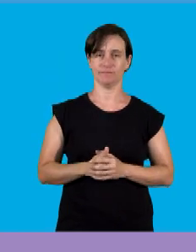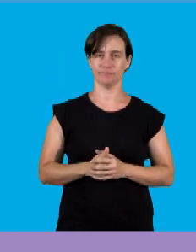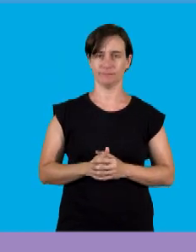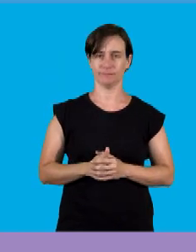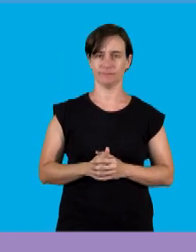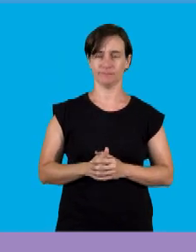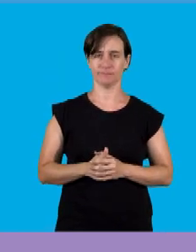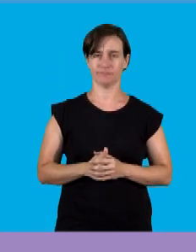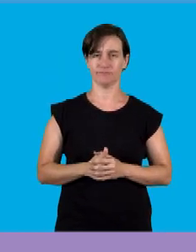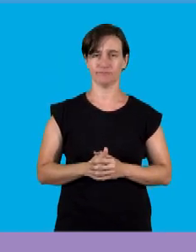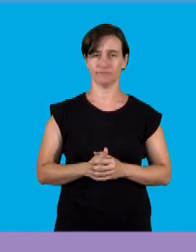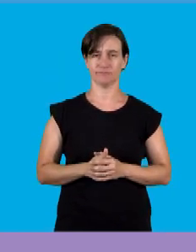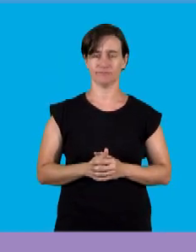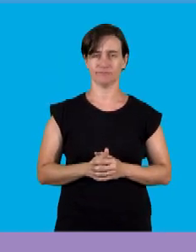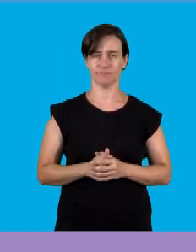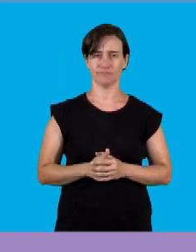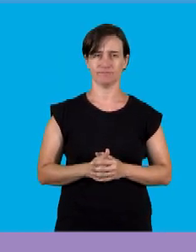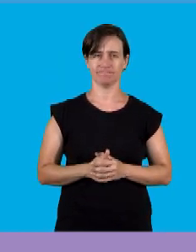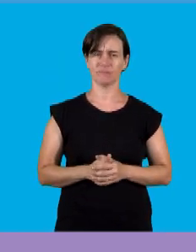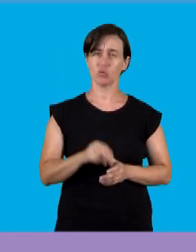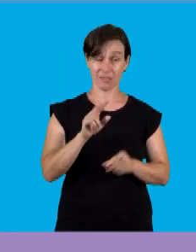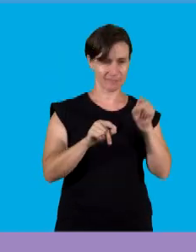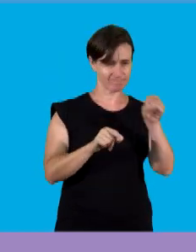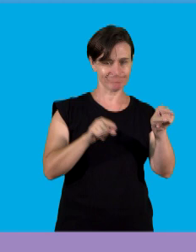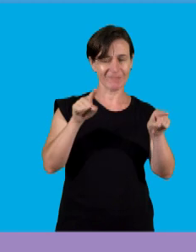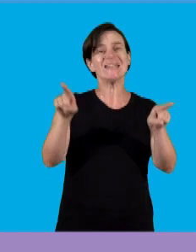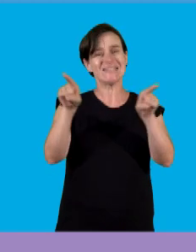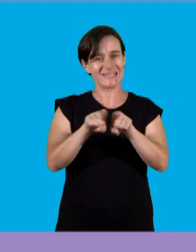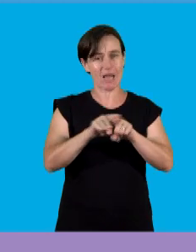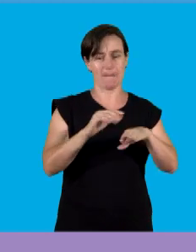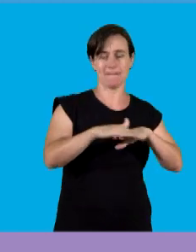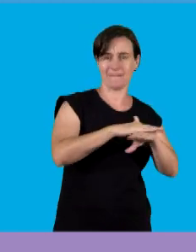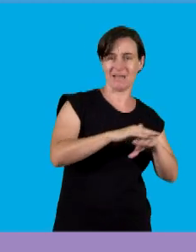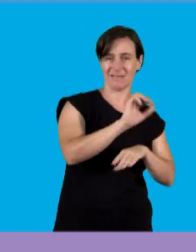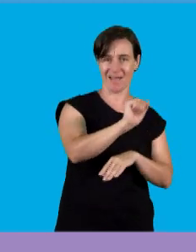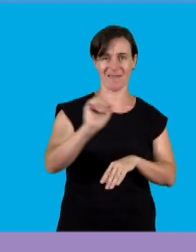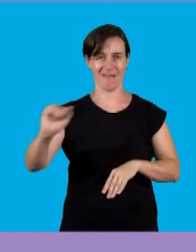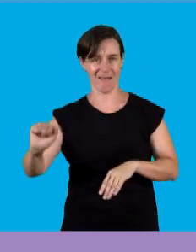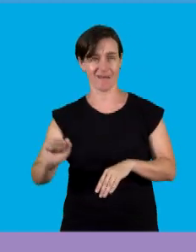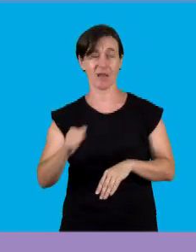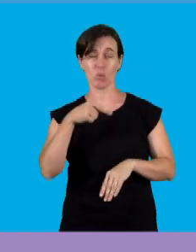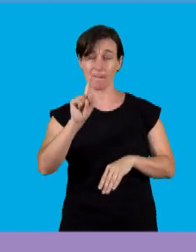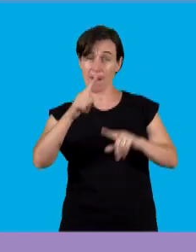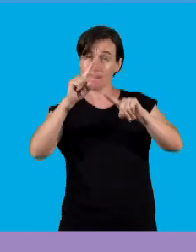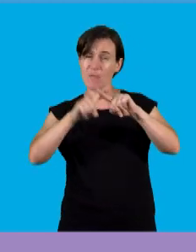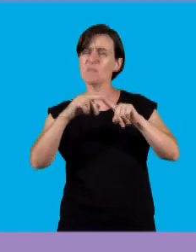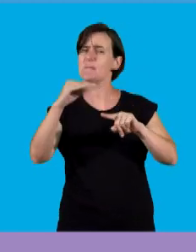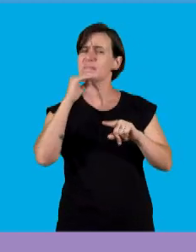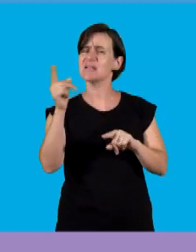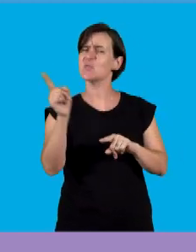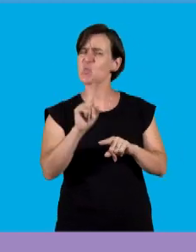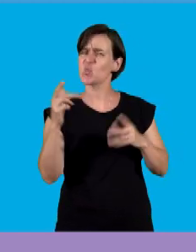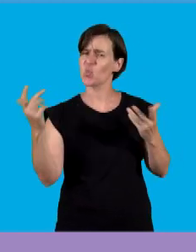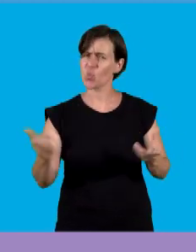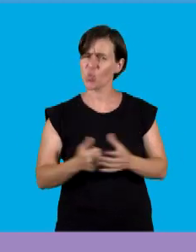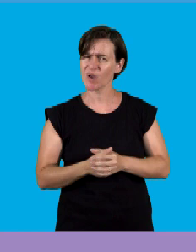5. Now take note how they have the same base and we are multiplying. So what does this mean